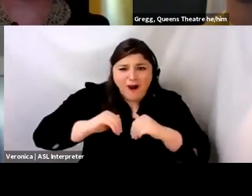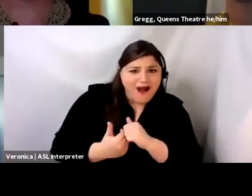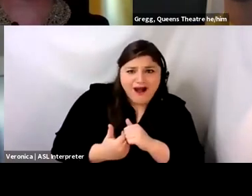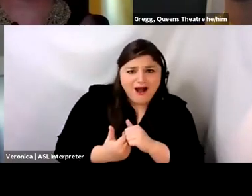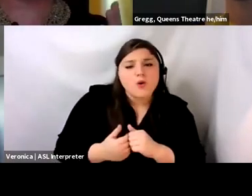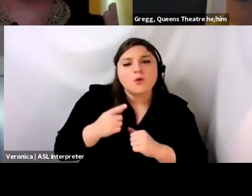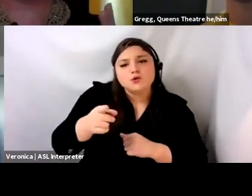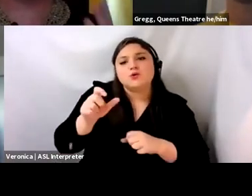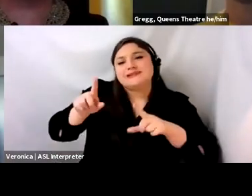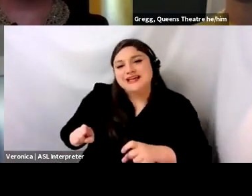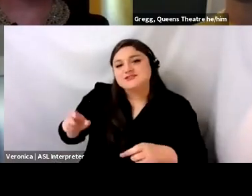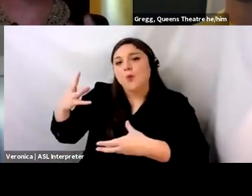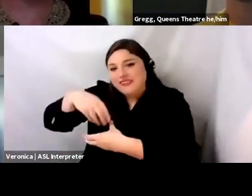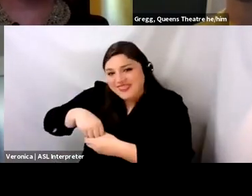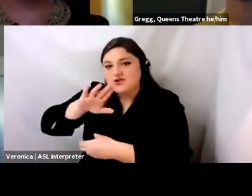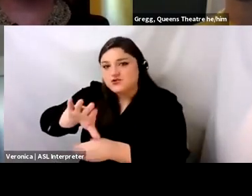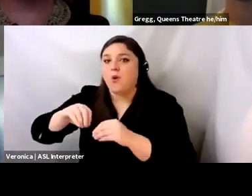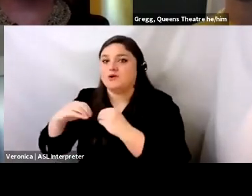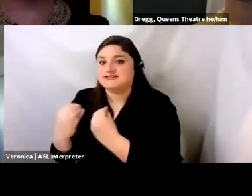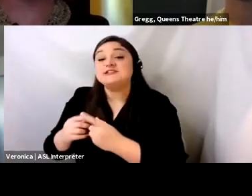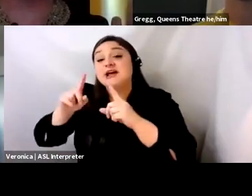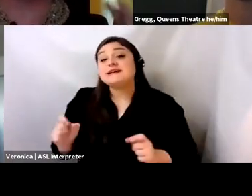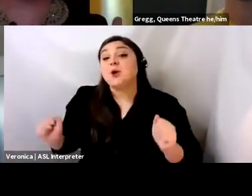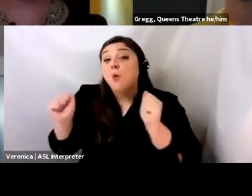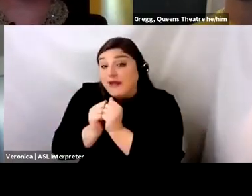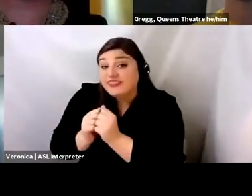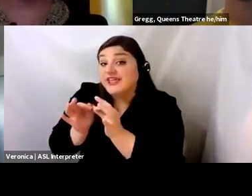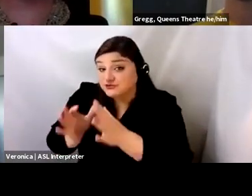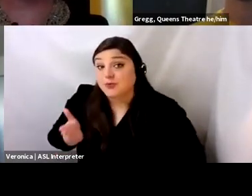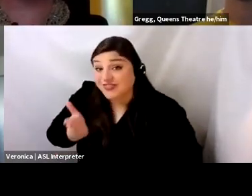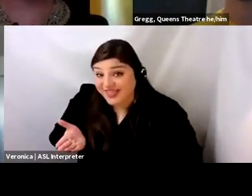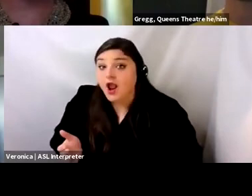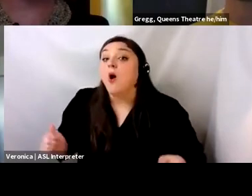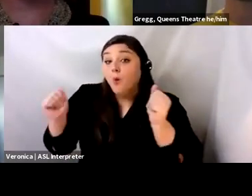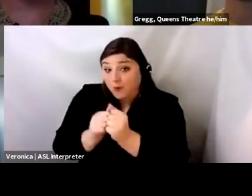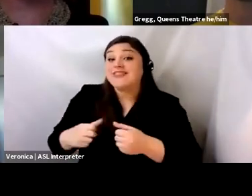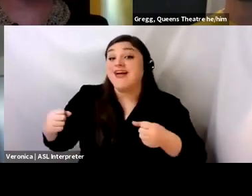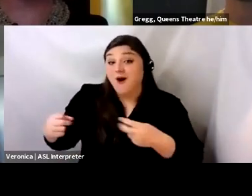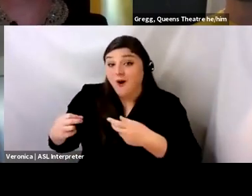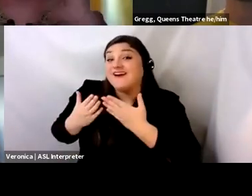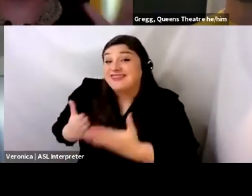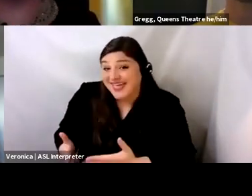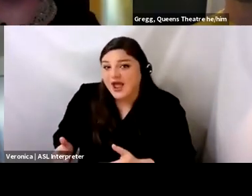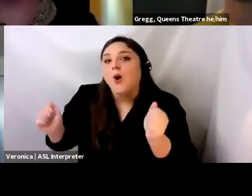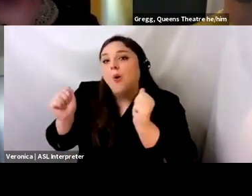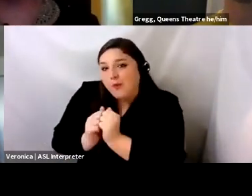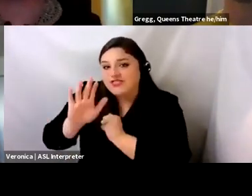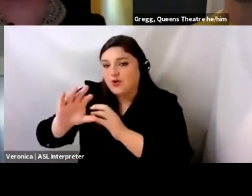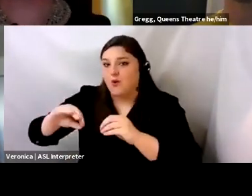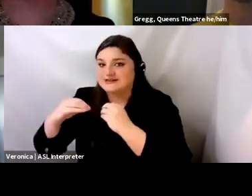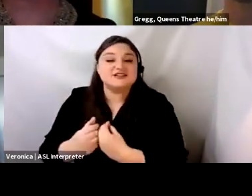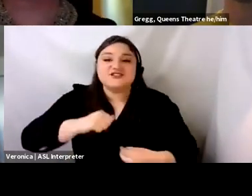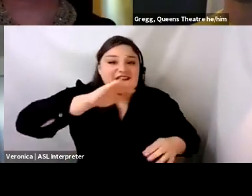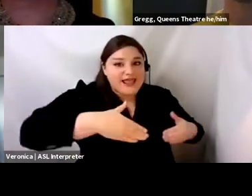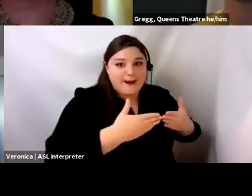you know, with the captions, with sign language interpreters, and just practice within your organization first, if you haven't done it before.